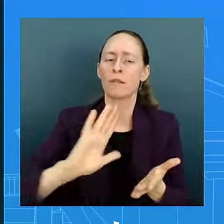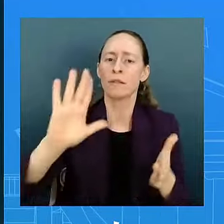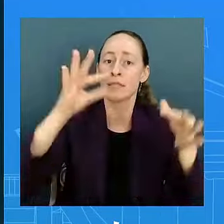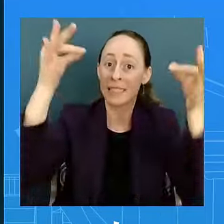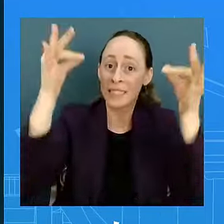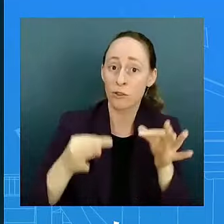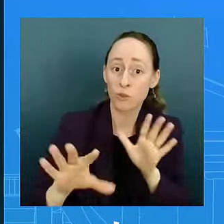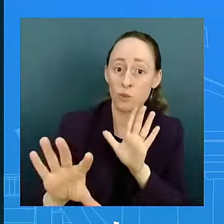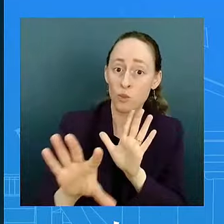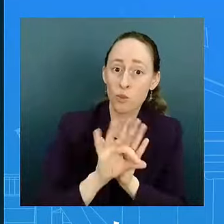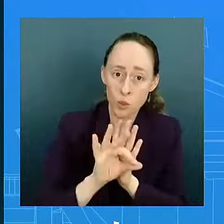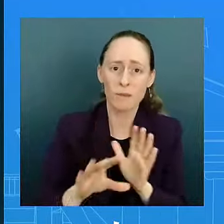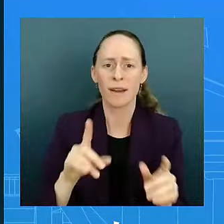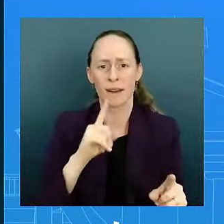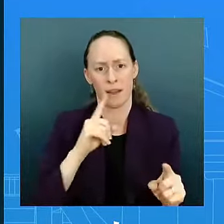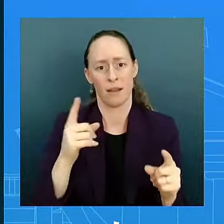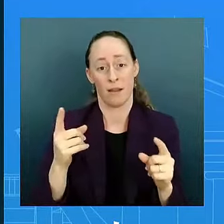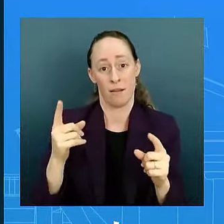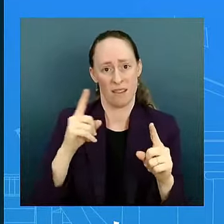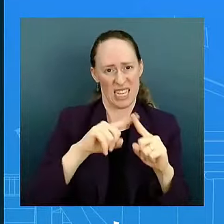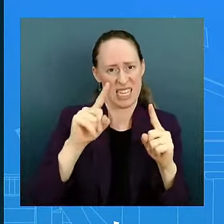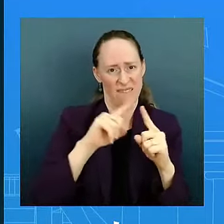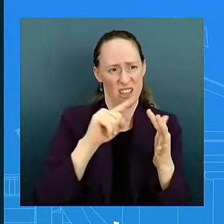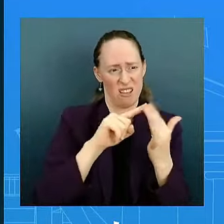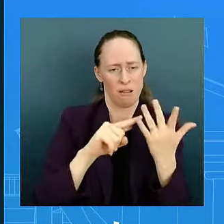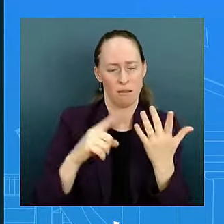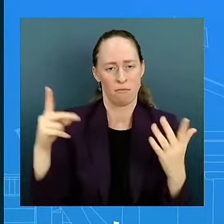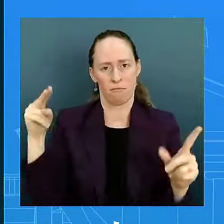important priorities done